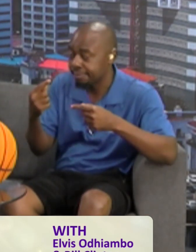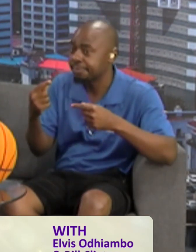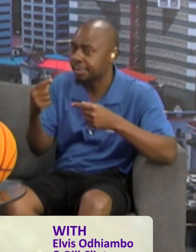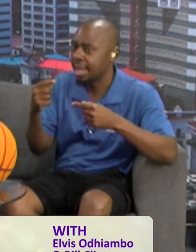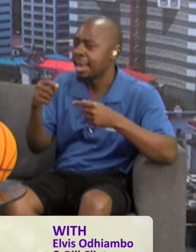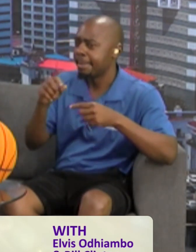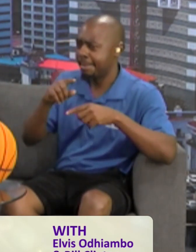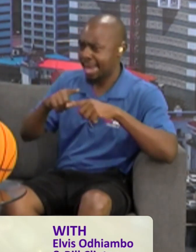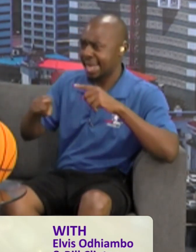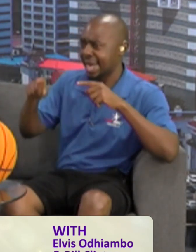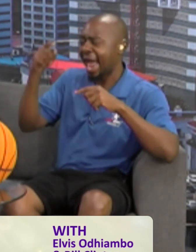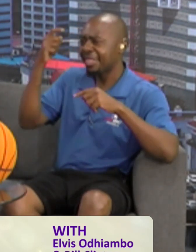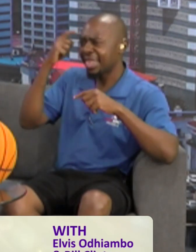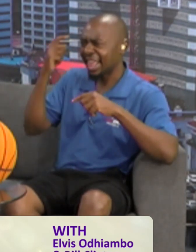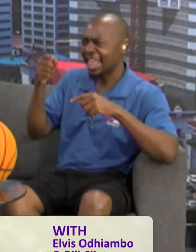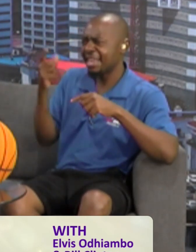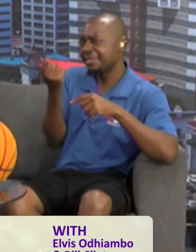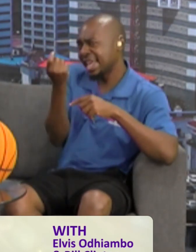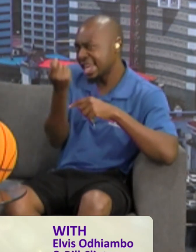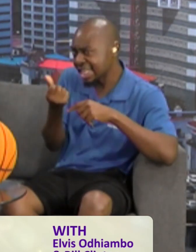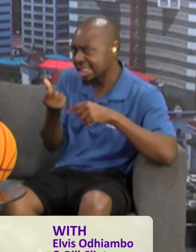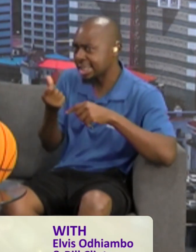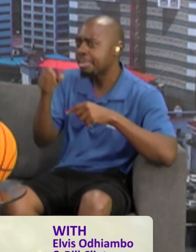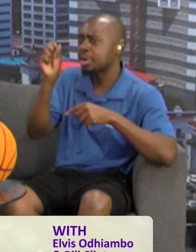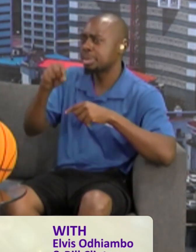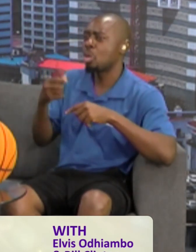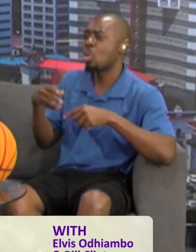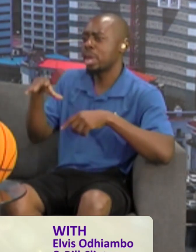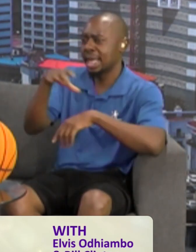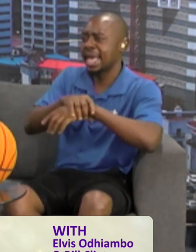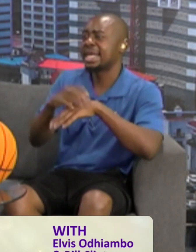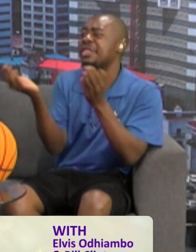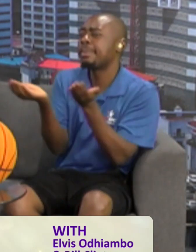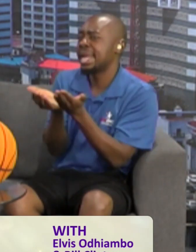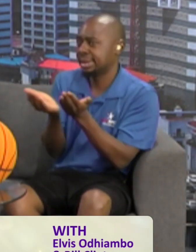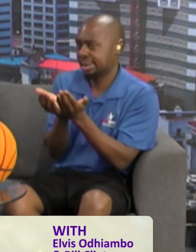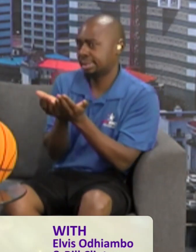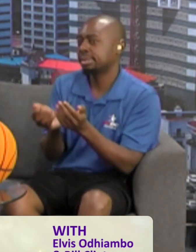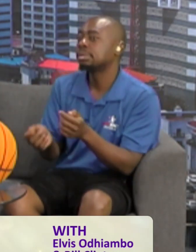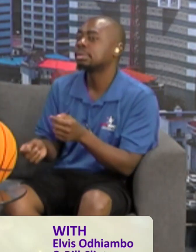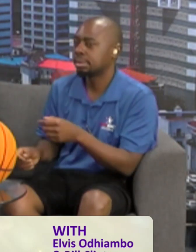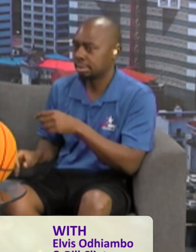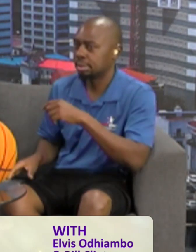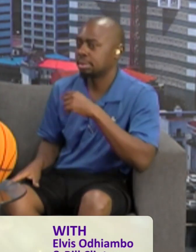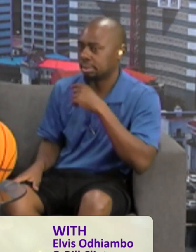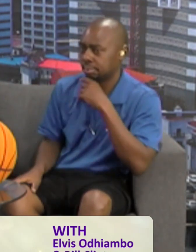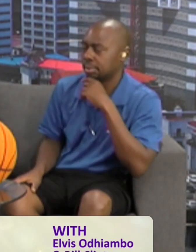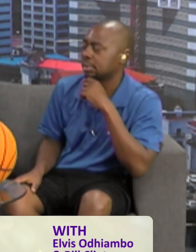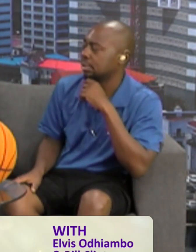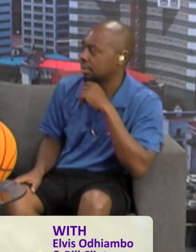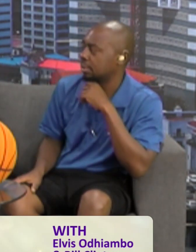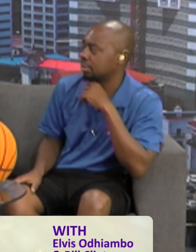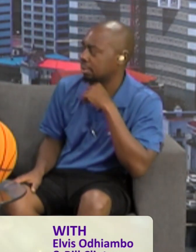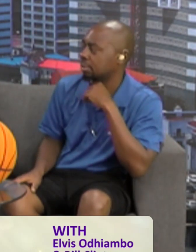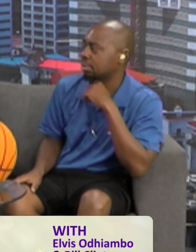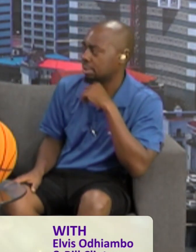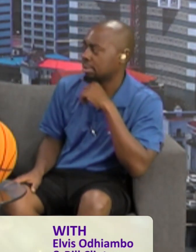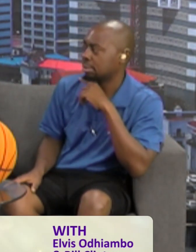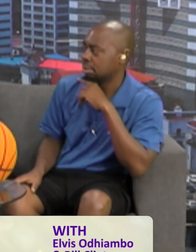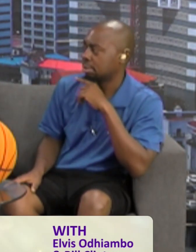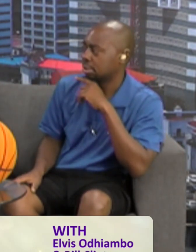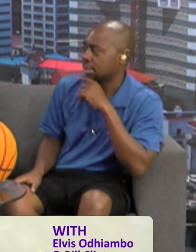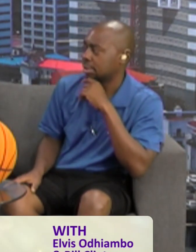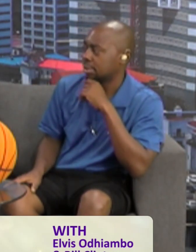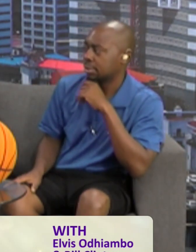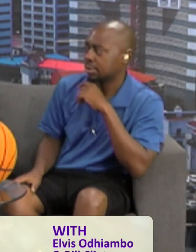I believe that we might win, right. But also I think that in the list maybe we can get the plate. Wonderful. All